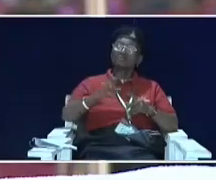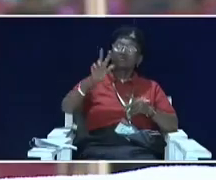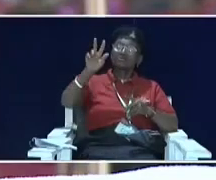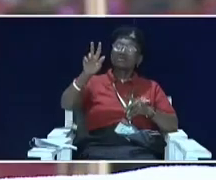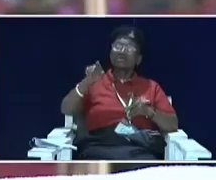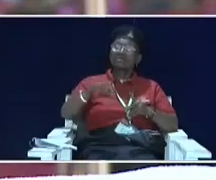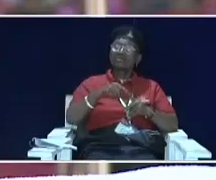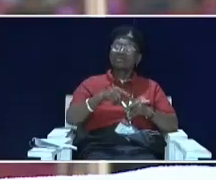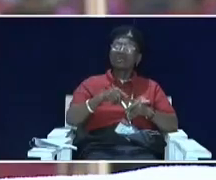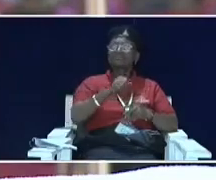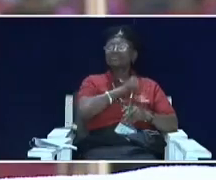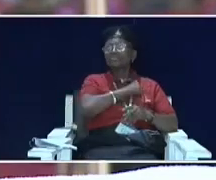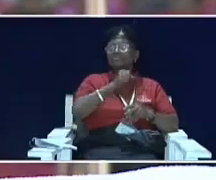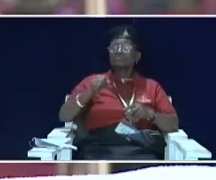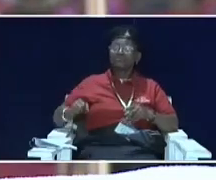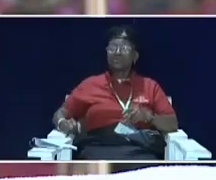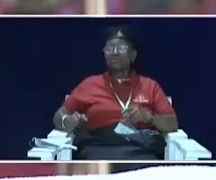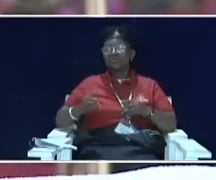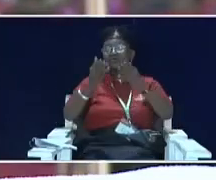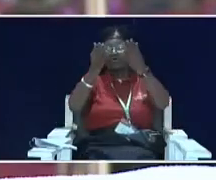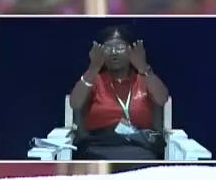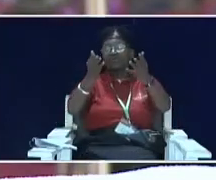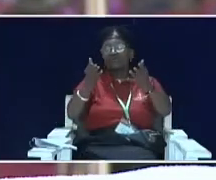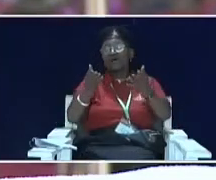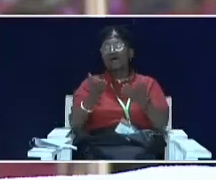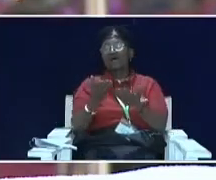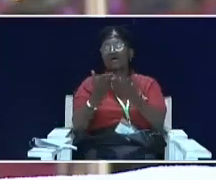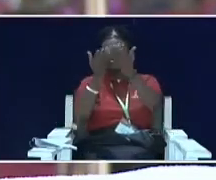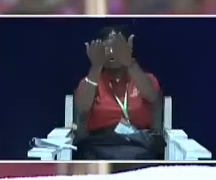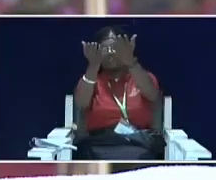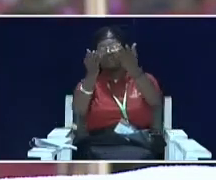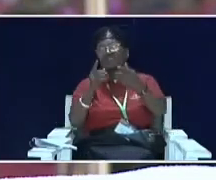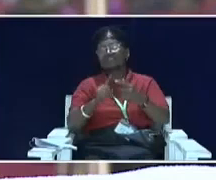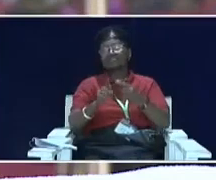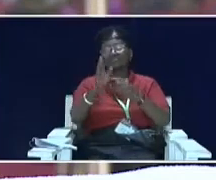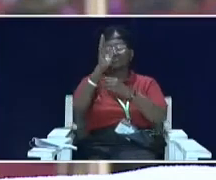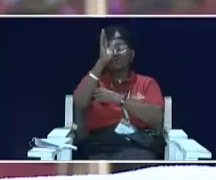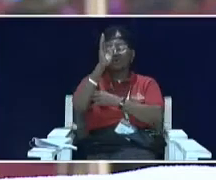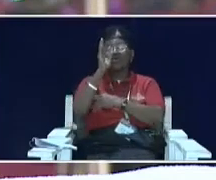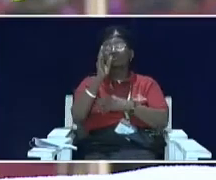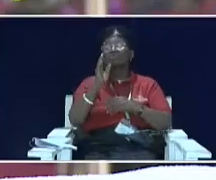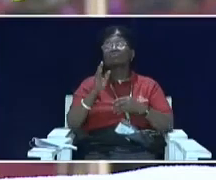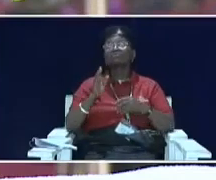When Solomon offered an offering to the Almighty God,